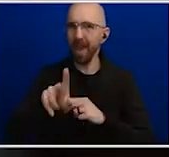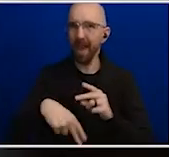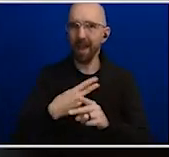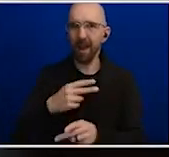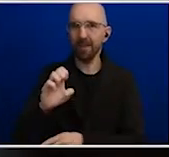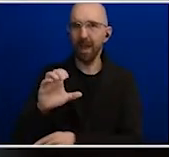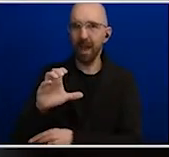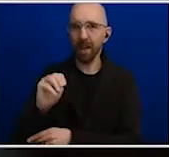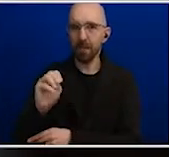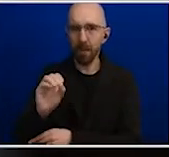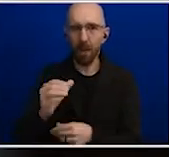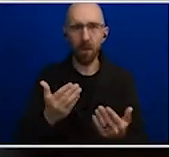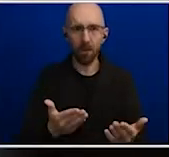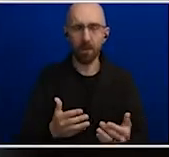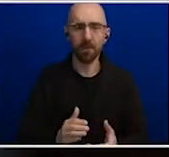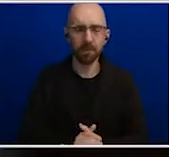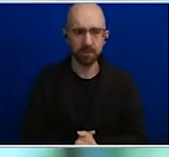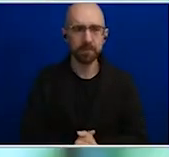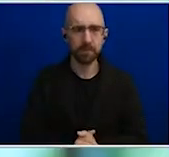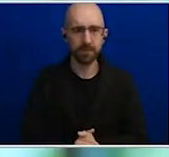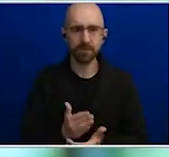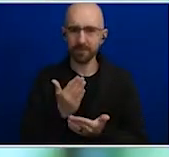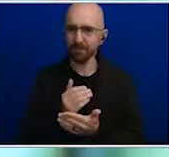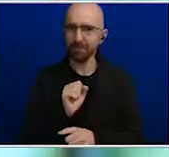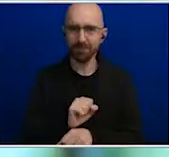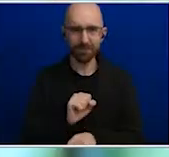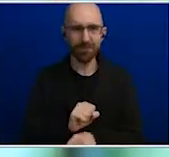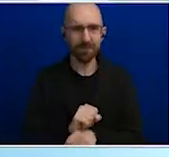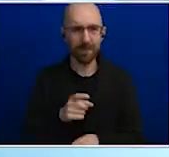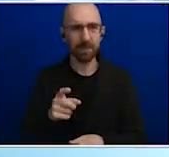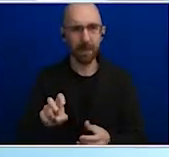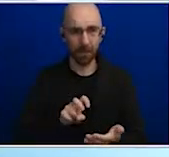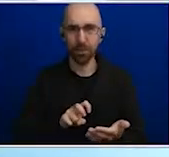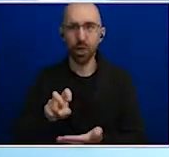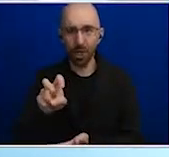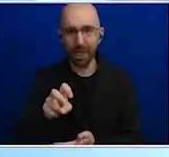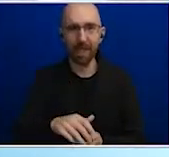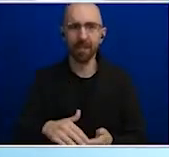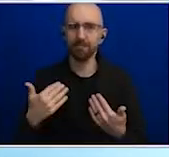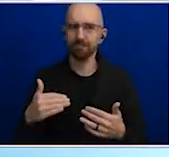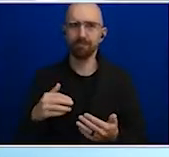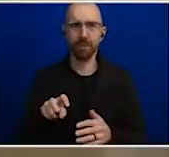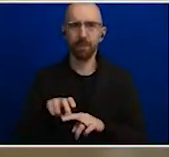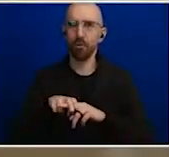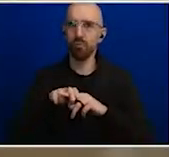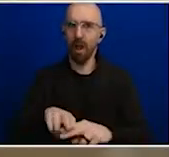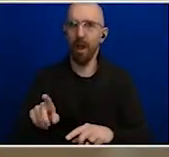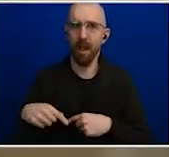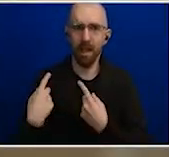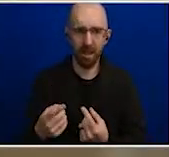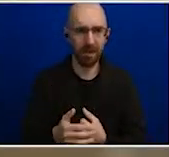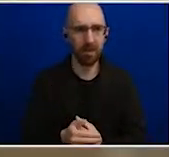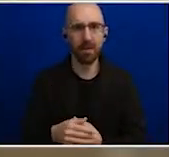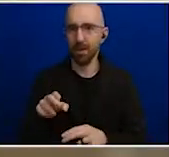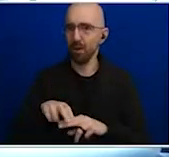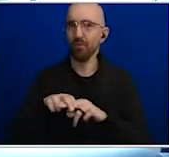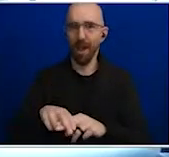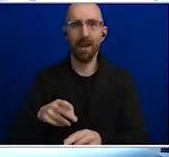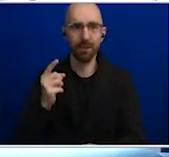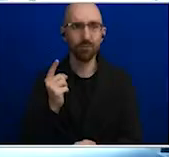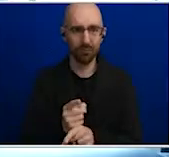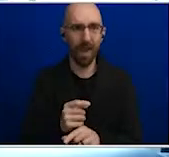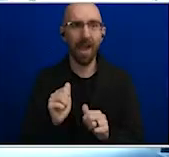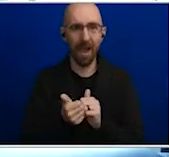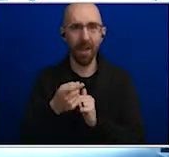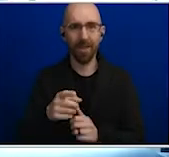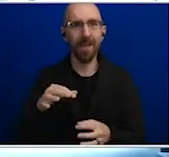go. Good job, Daddy. It's been a journey. It's been a heck of a ride. A heck of a ride is exactly how this free spirit would